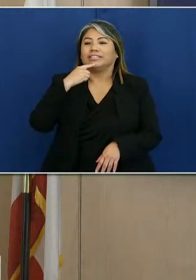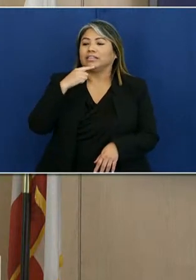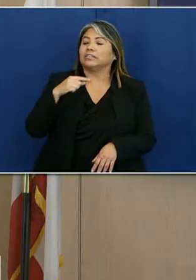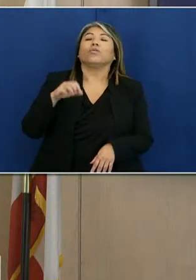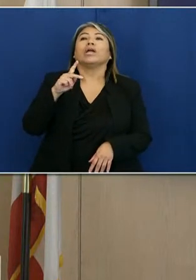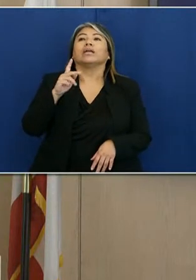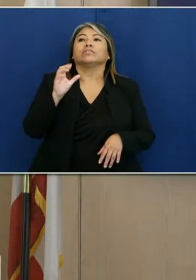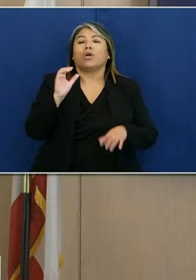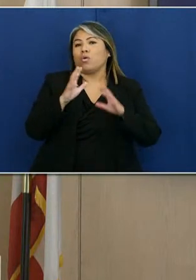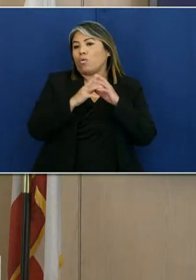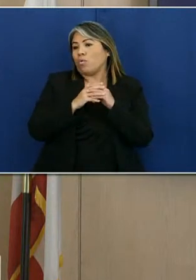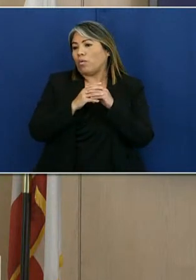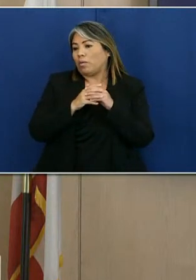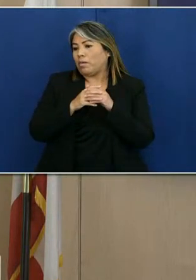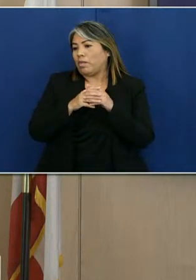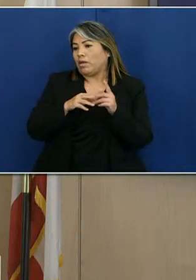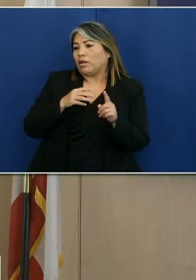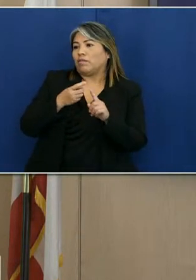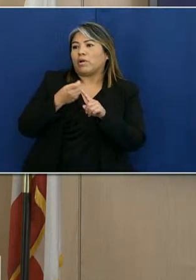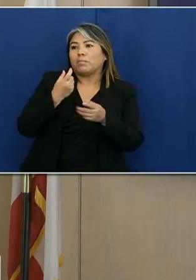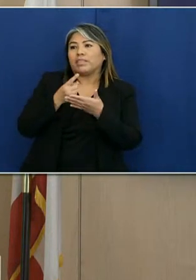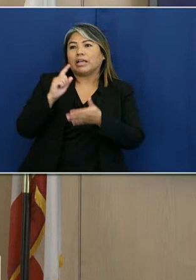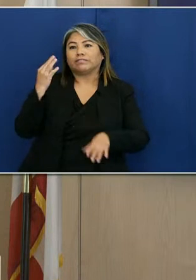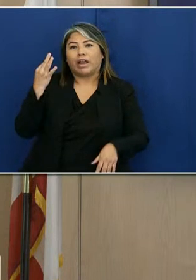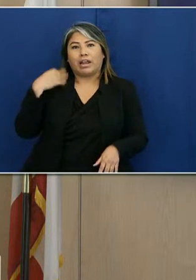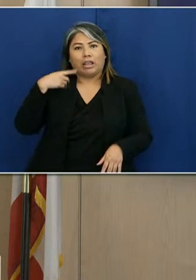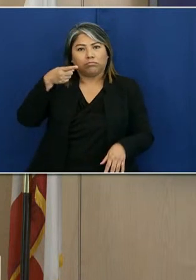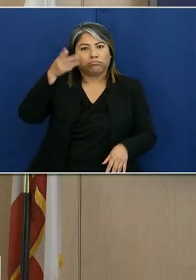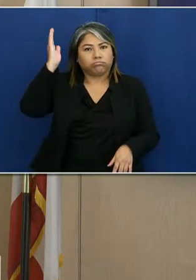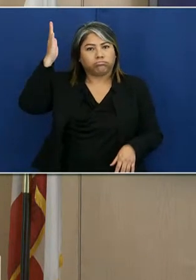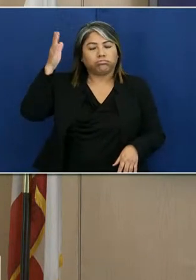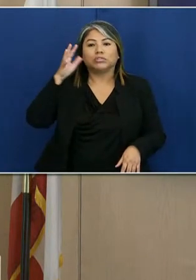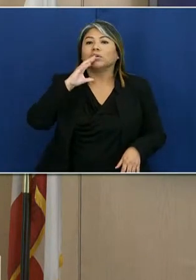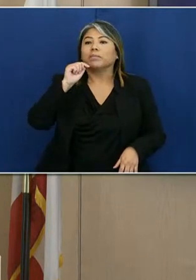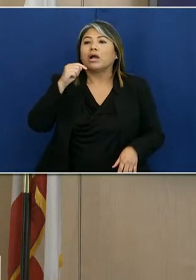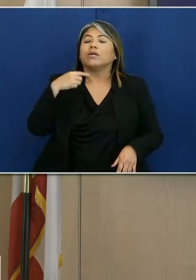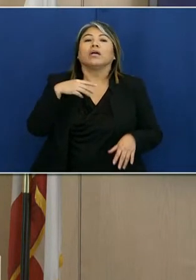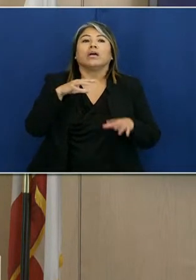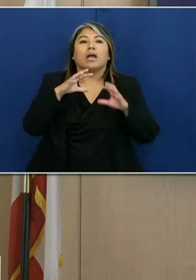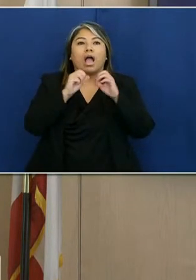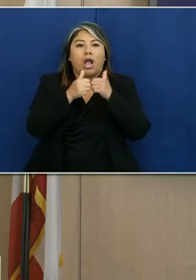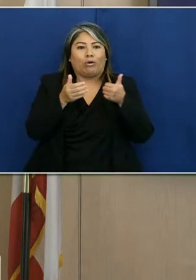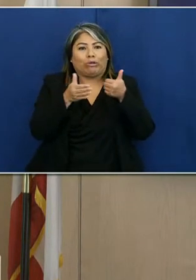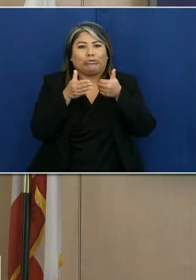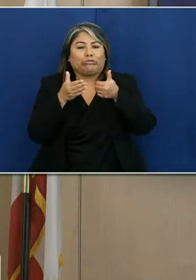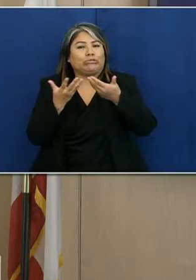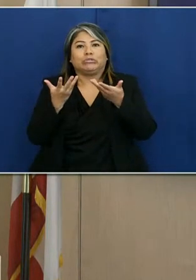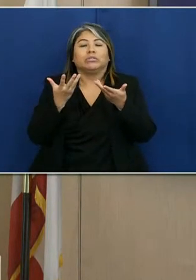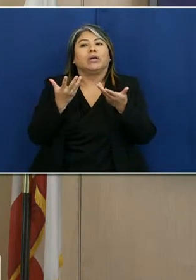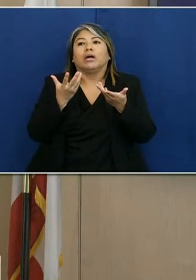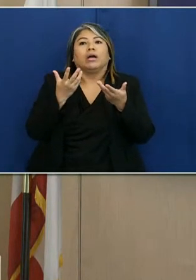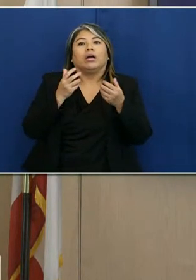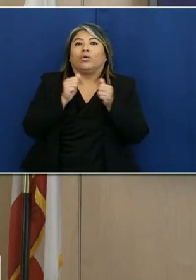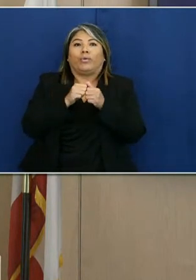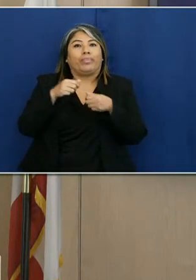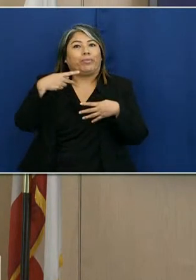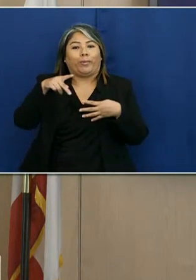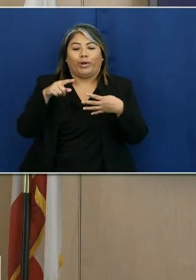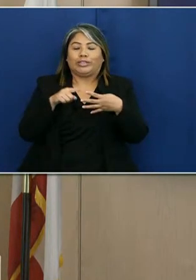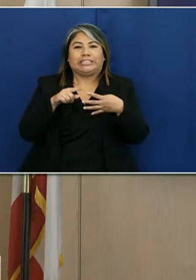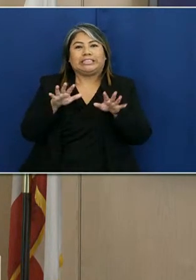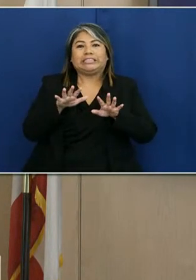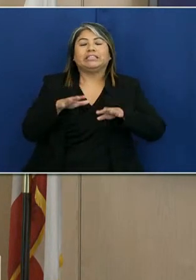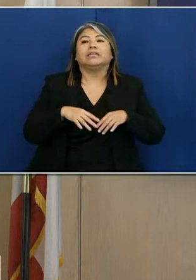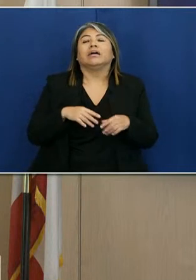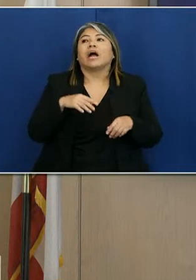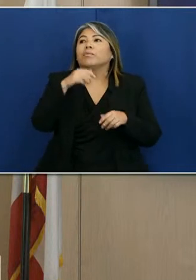was covering the presser last Friday, when we were talking about just how close we are, too close to comfort to this purple tier. And I